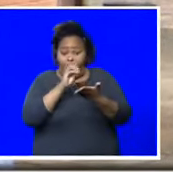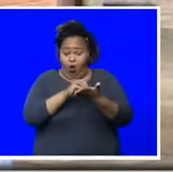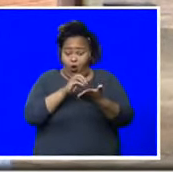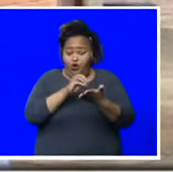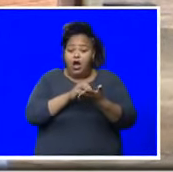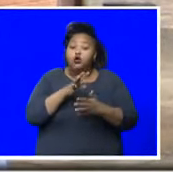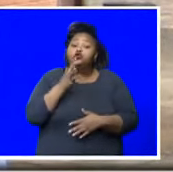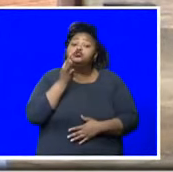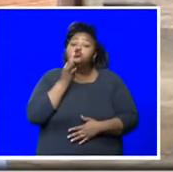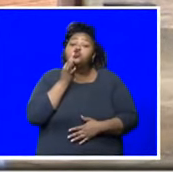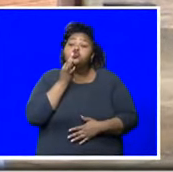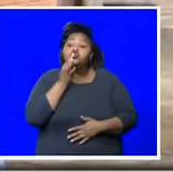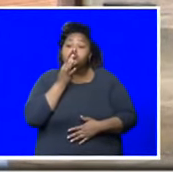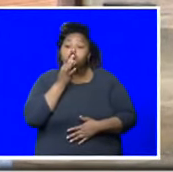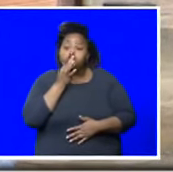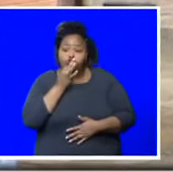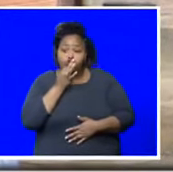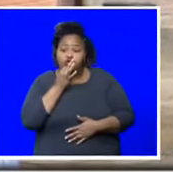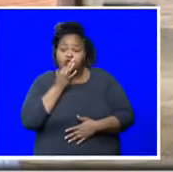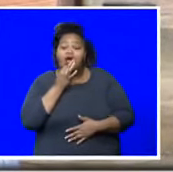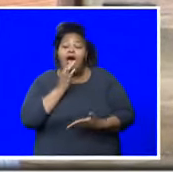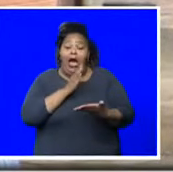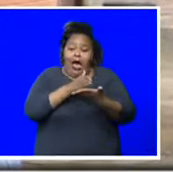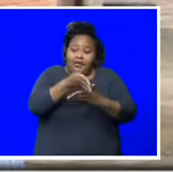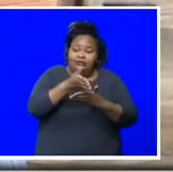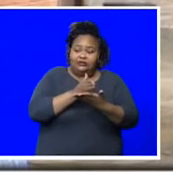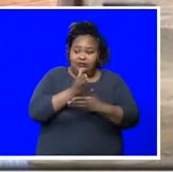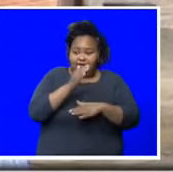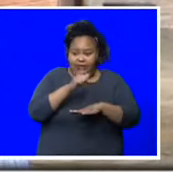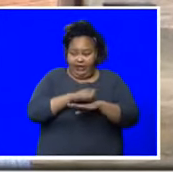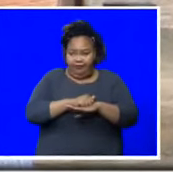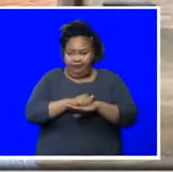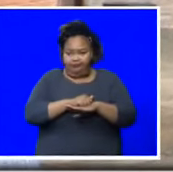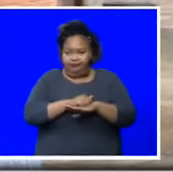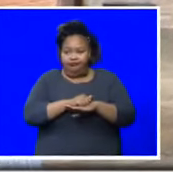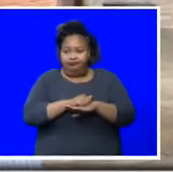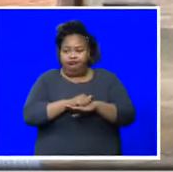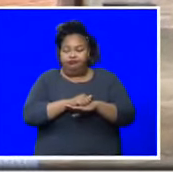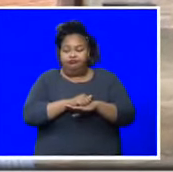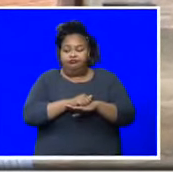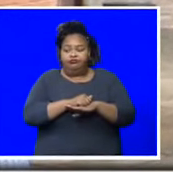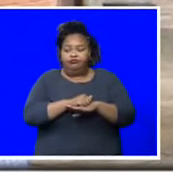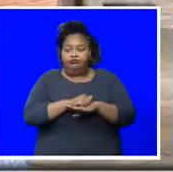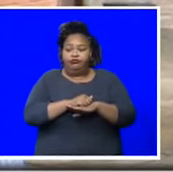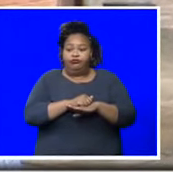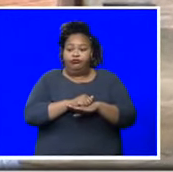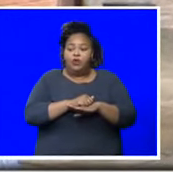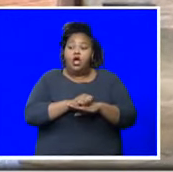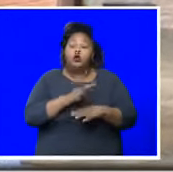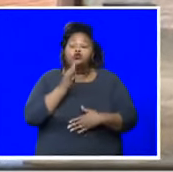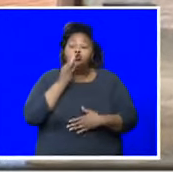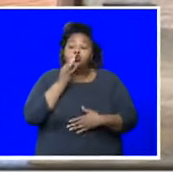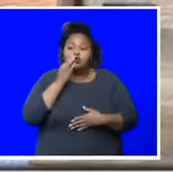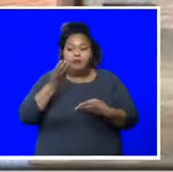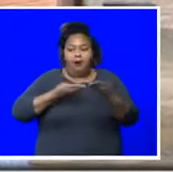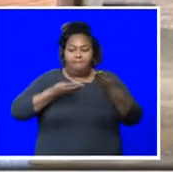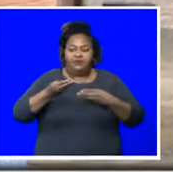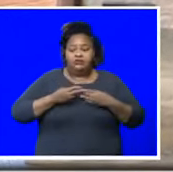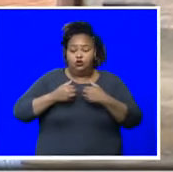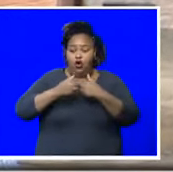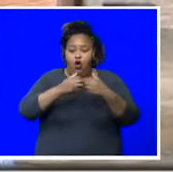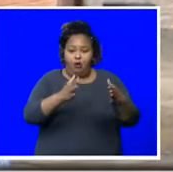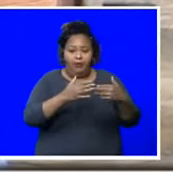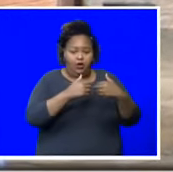umuntu lo musha can take advantage of yasabe maybe abone ukuthi yena ngabe angalekelela ngakuphi you can